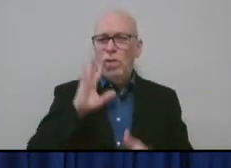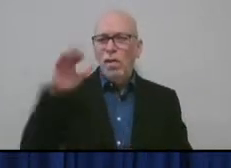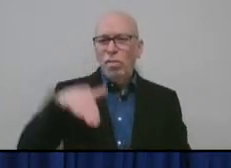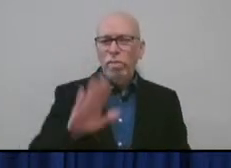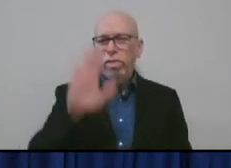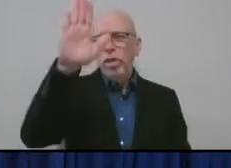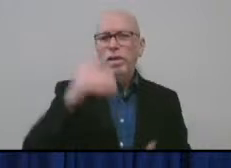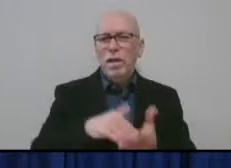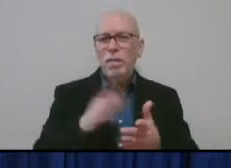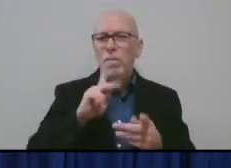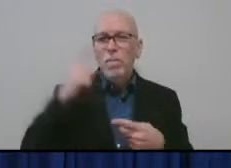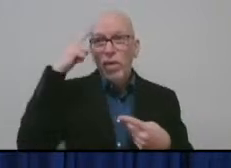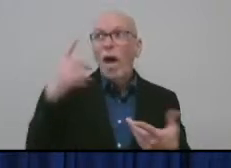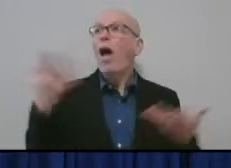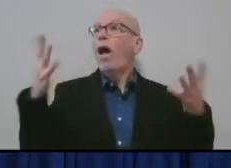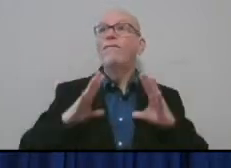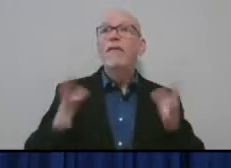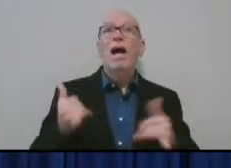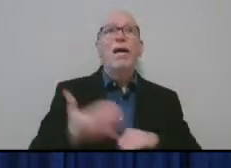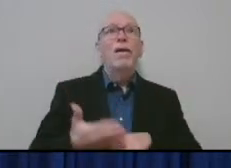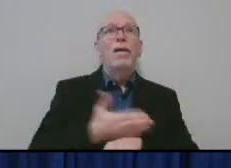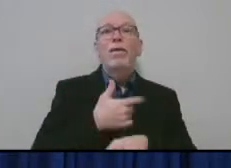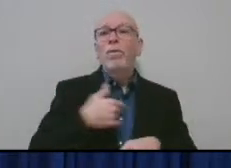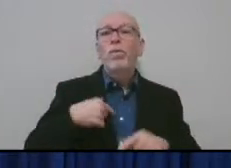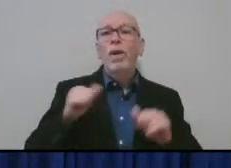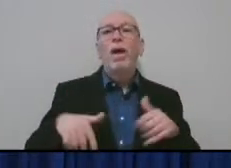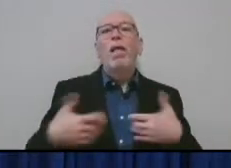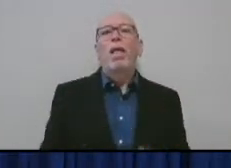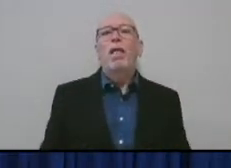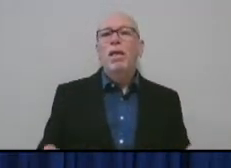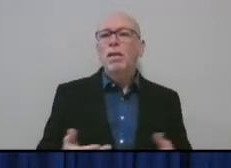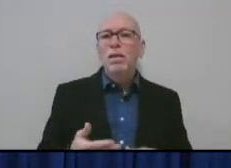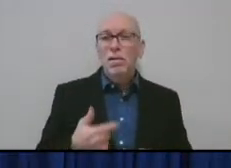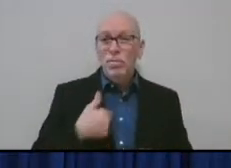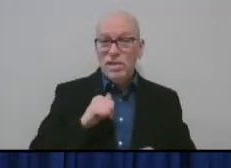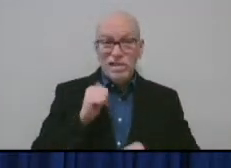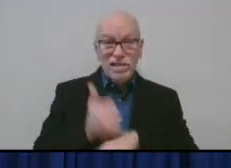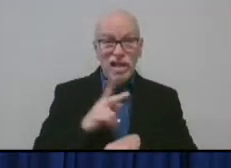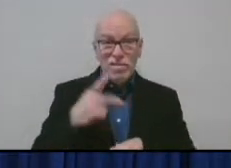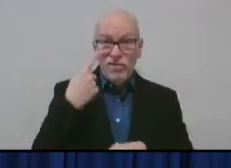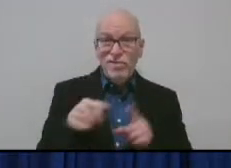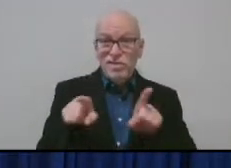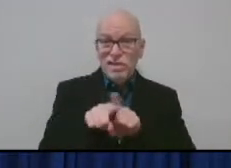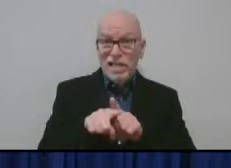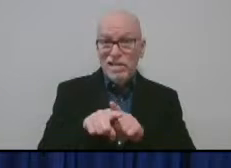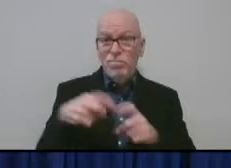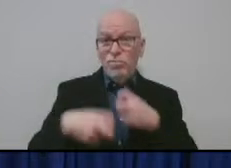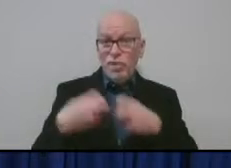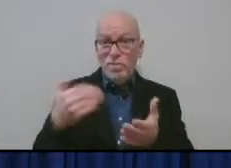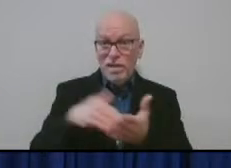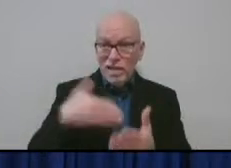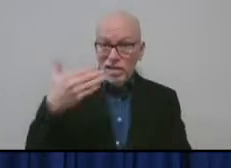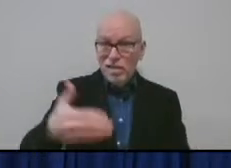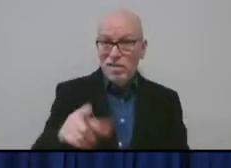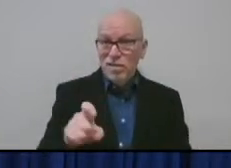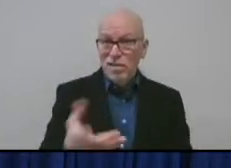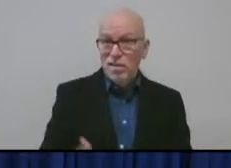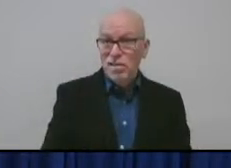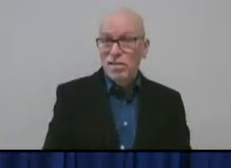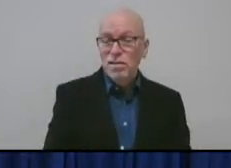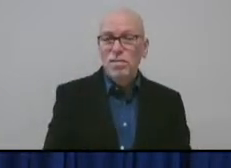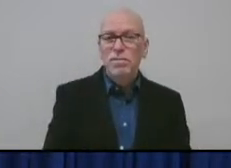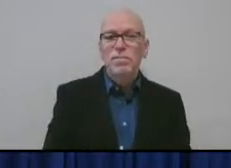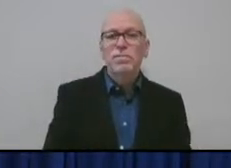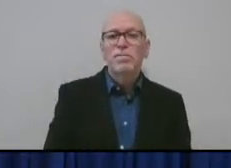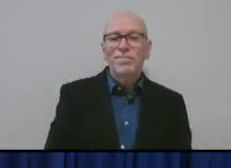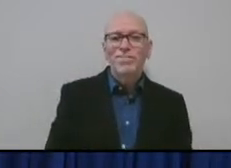because people think, oh, things are getting better. We can relax. Aren't we setting ourselves up for the same fall all over again? Well, you have